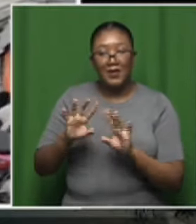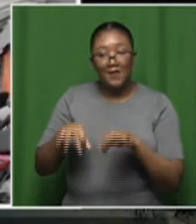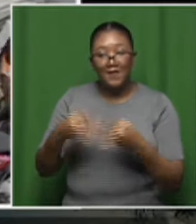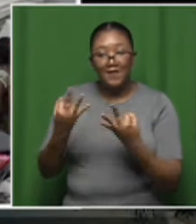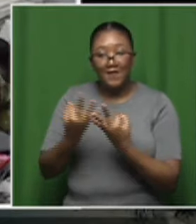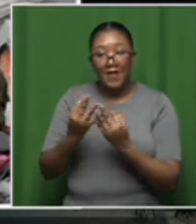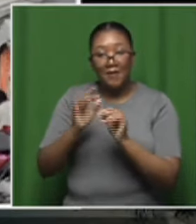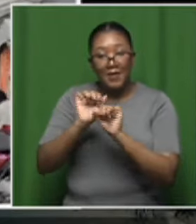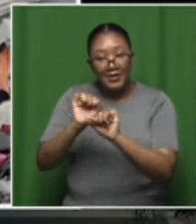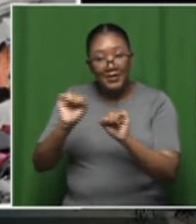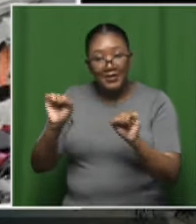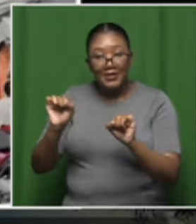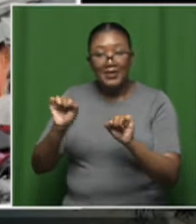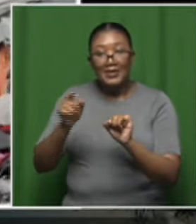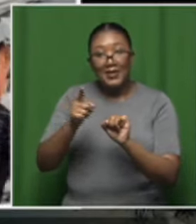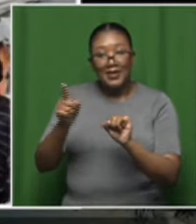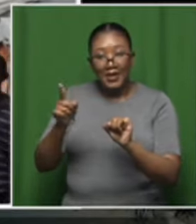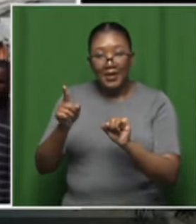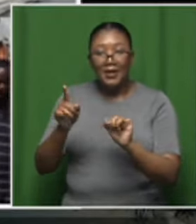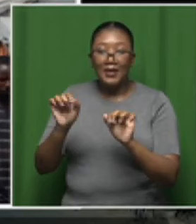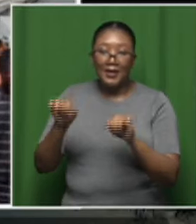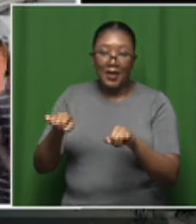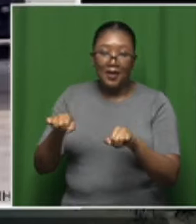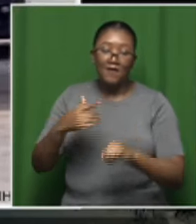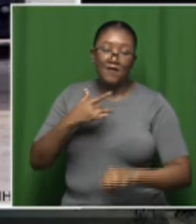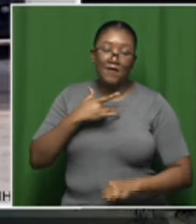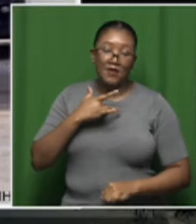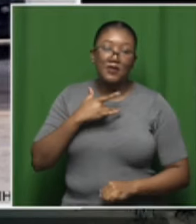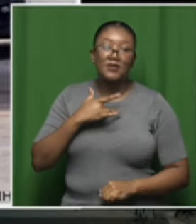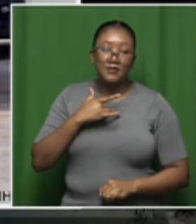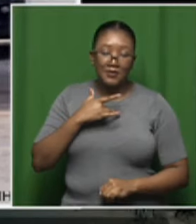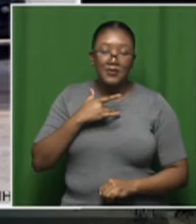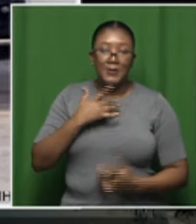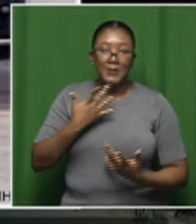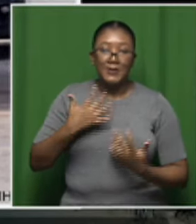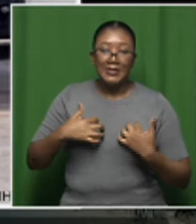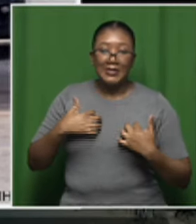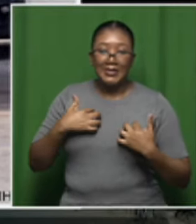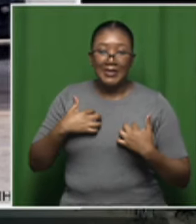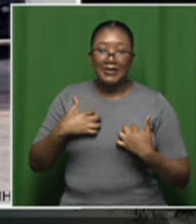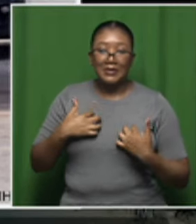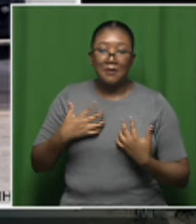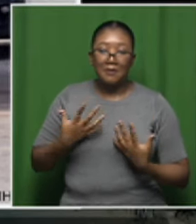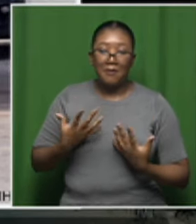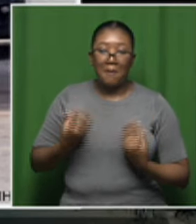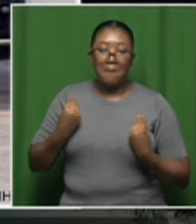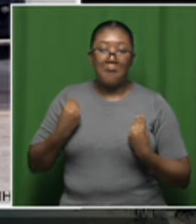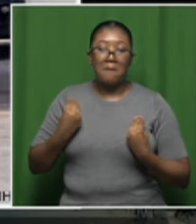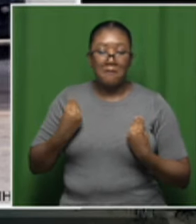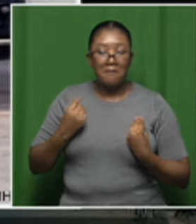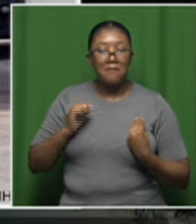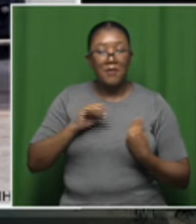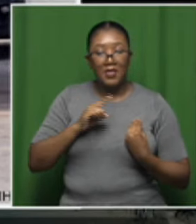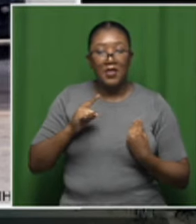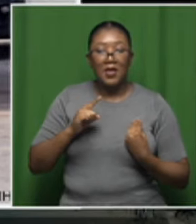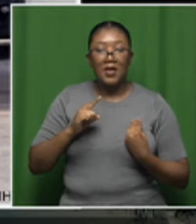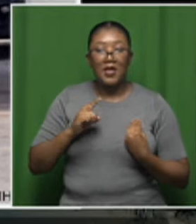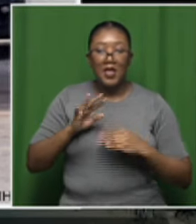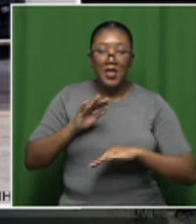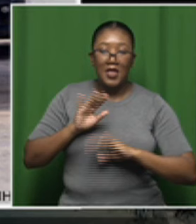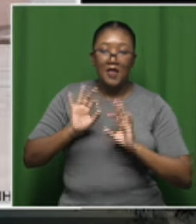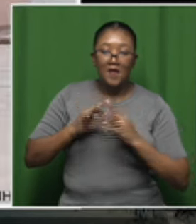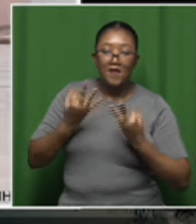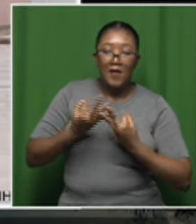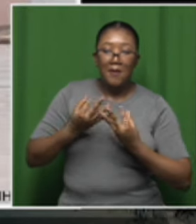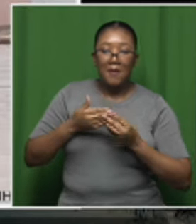the deceased can now look forward to receiving their remains and start